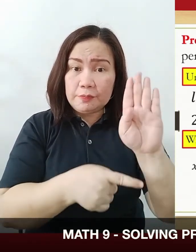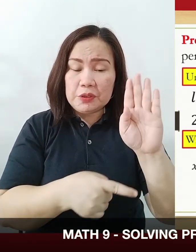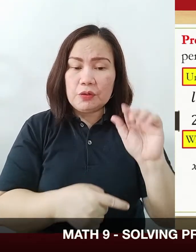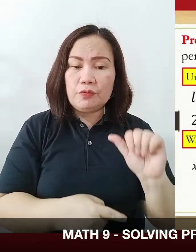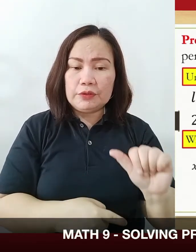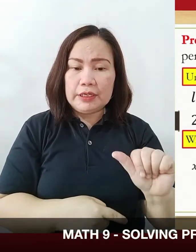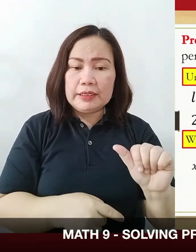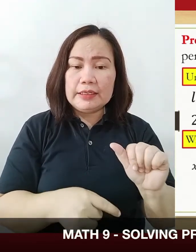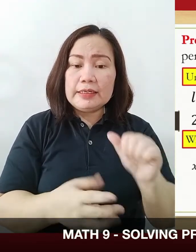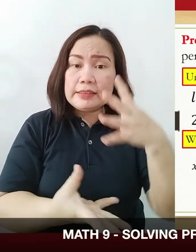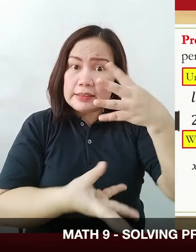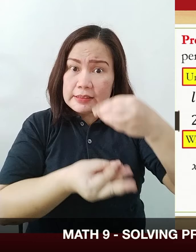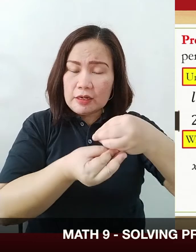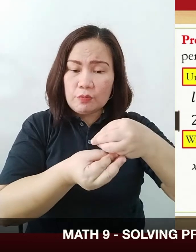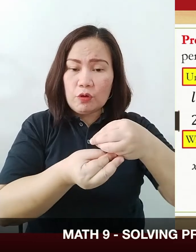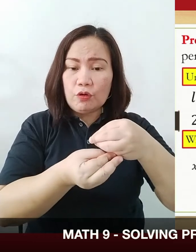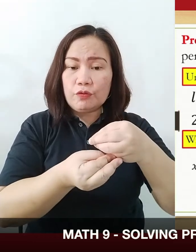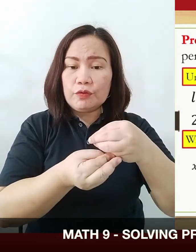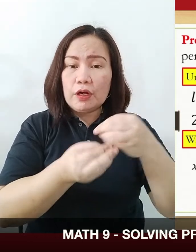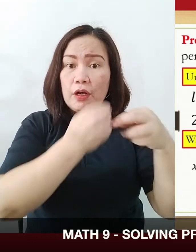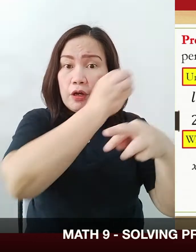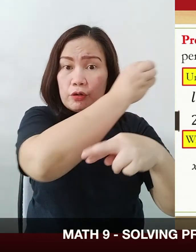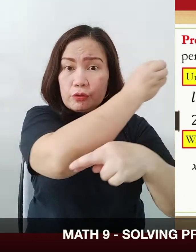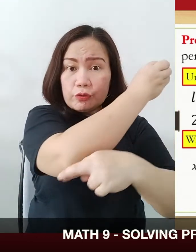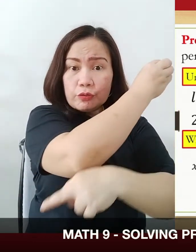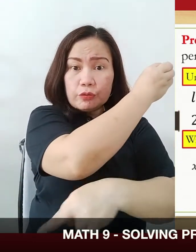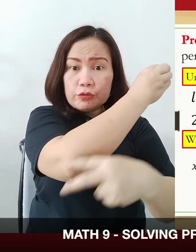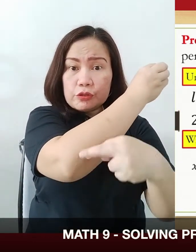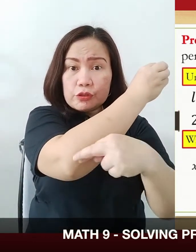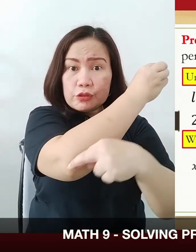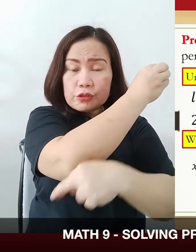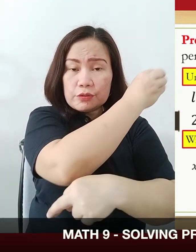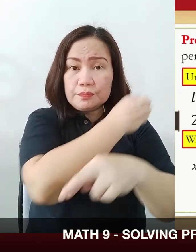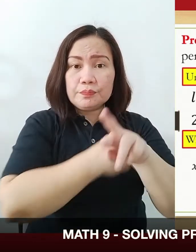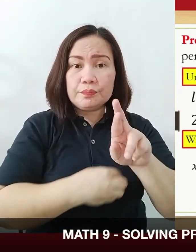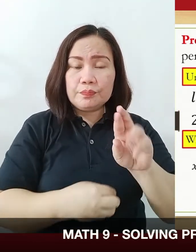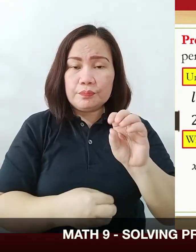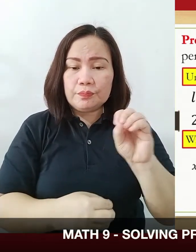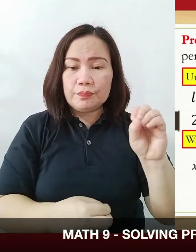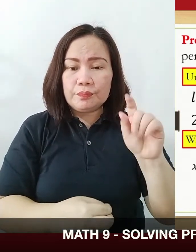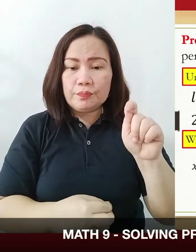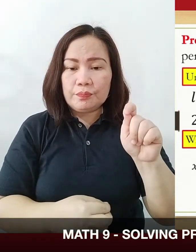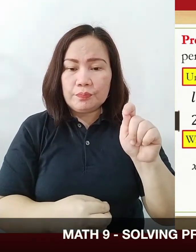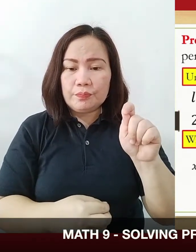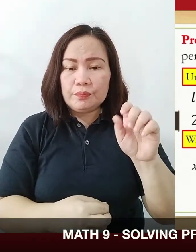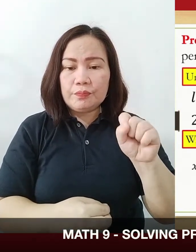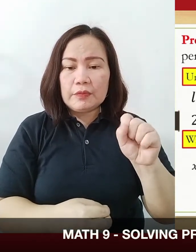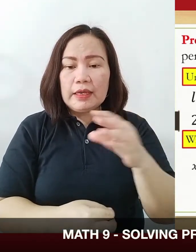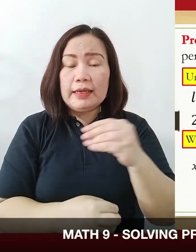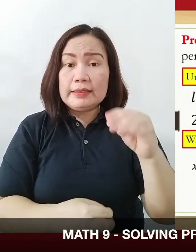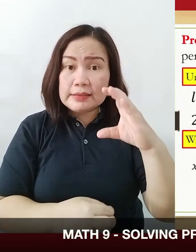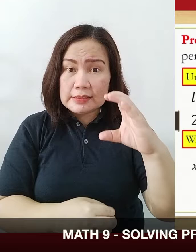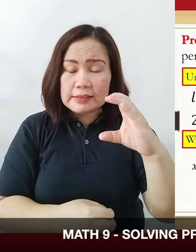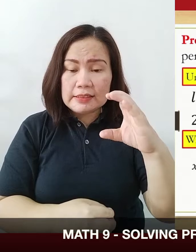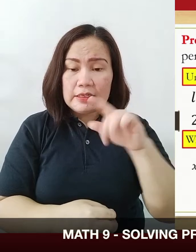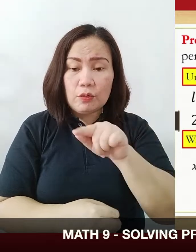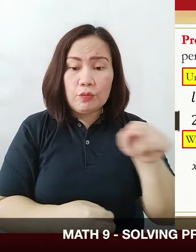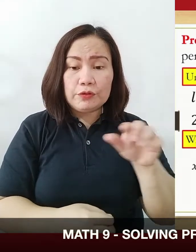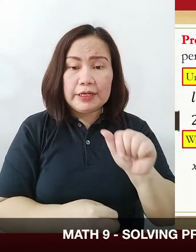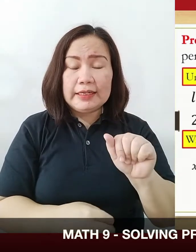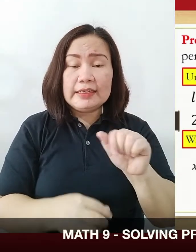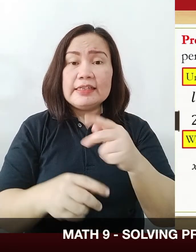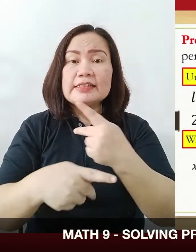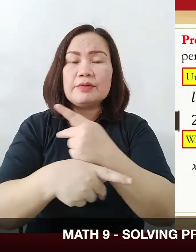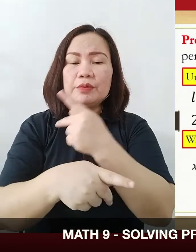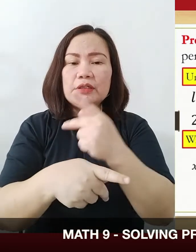roots and c over a is the product. Okay, so if you want to recall the video tutorial about the sum and the product of